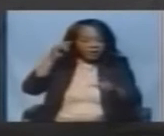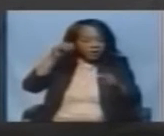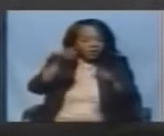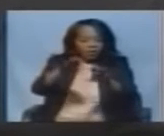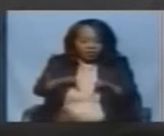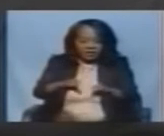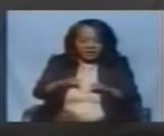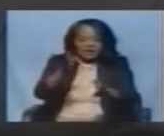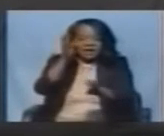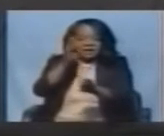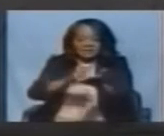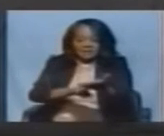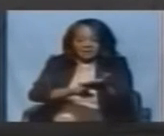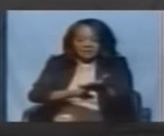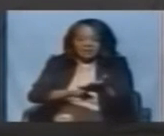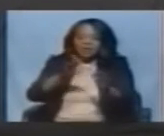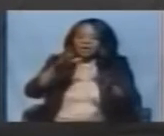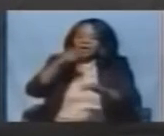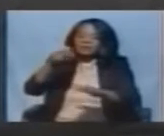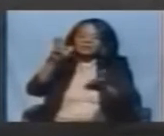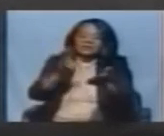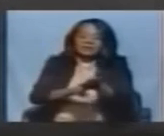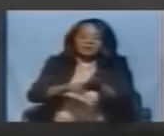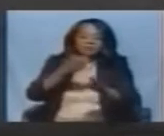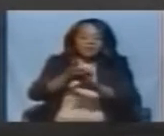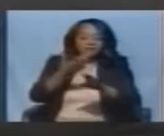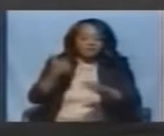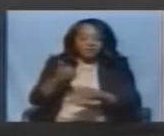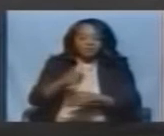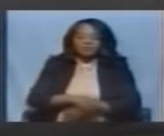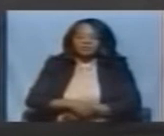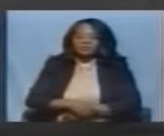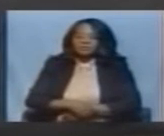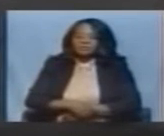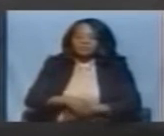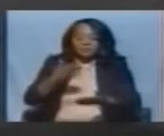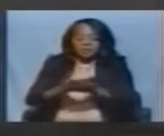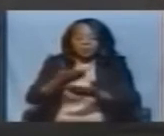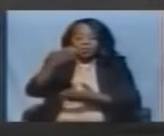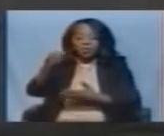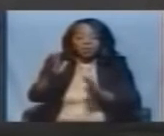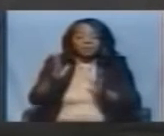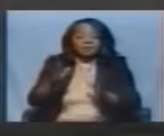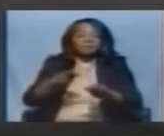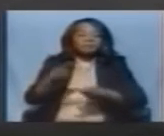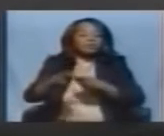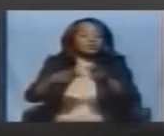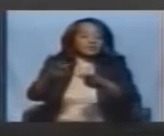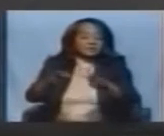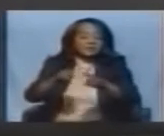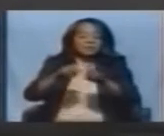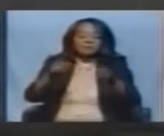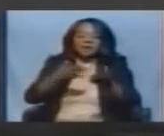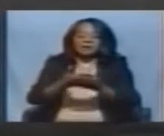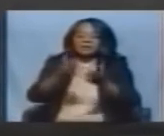act doesn't say that. You can't sign before the Attorney General checks it. You can't sign before you do the procurement process. But you see, the buyer